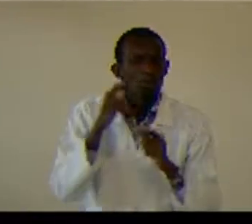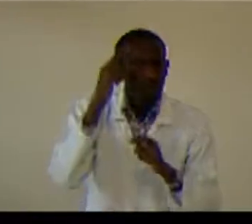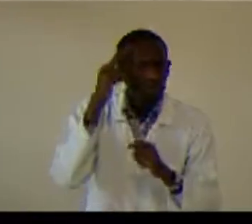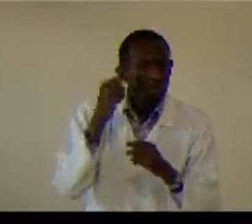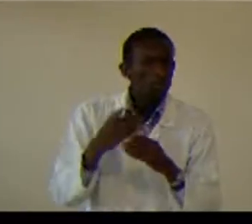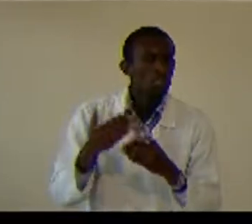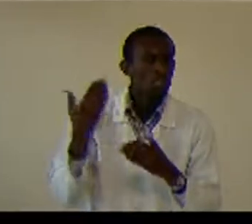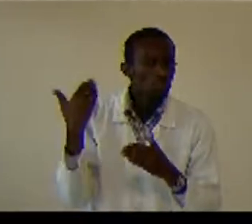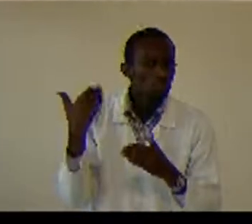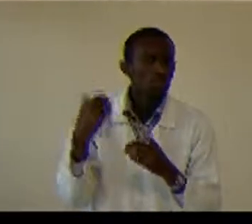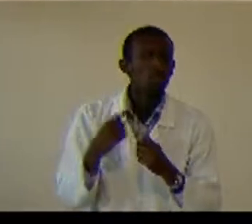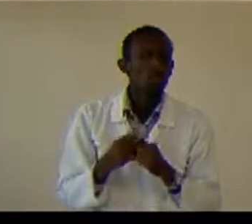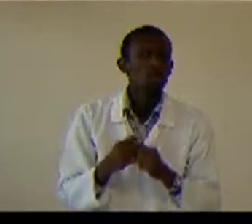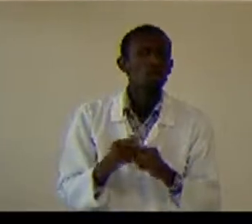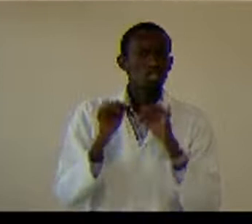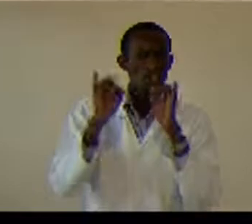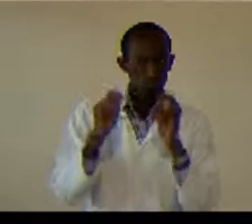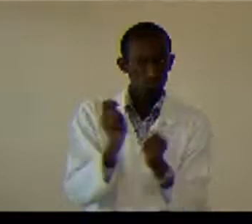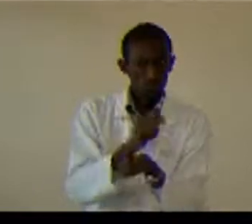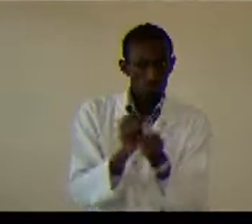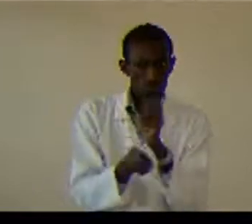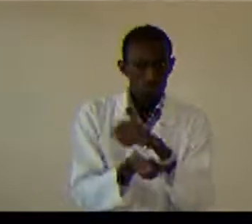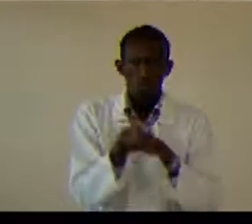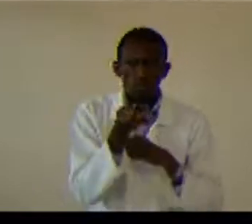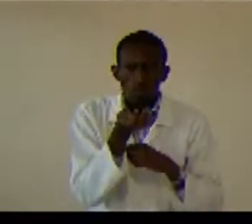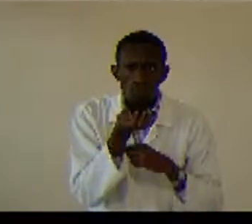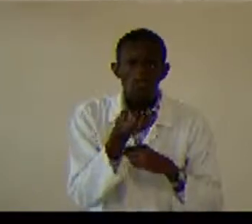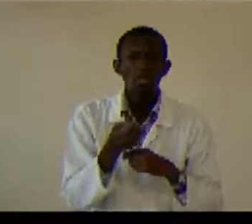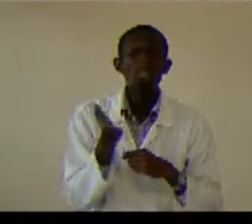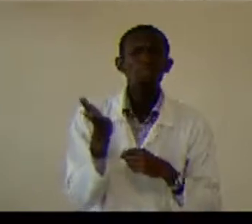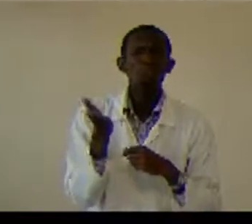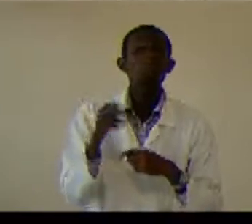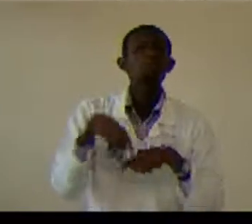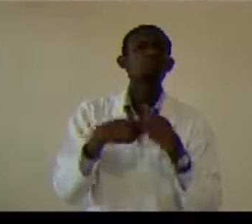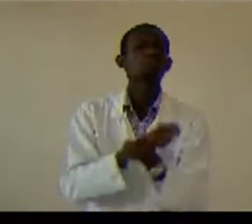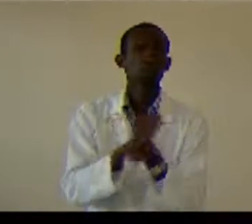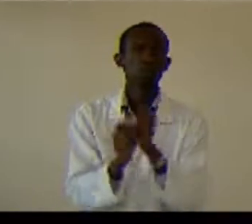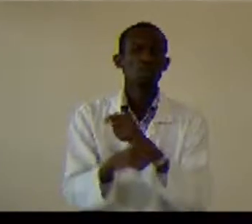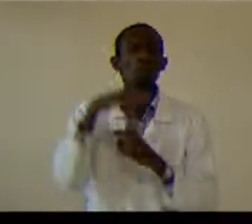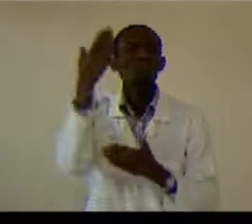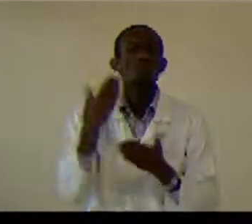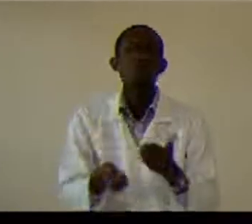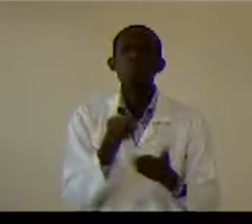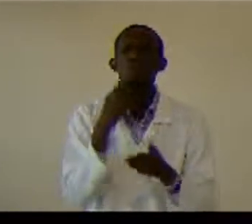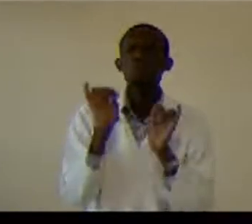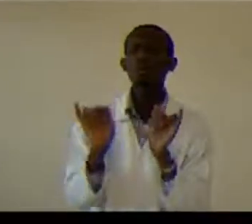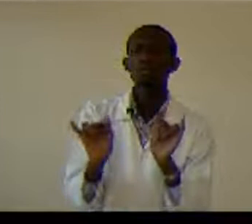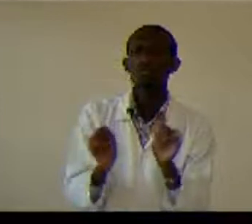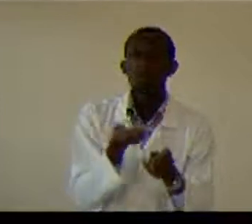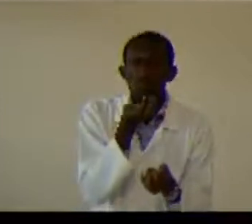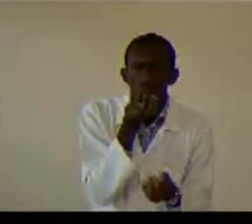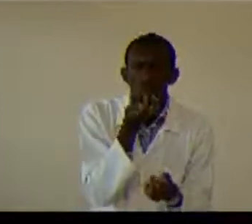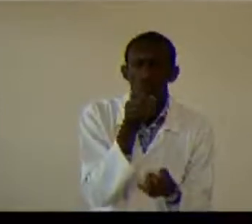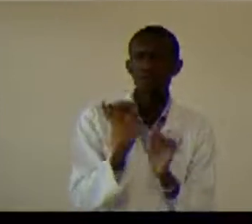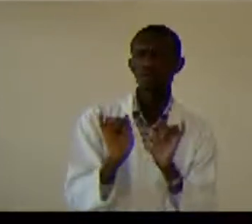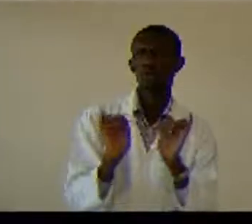the temperature remains constant. So we are asking, why does the temperature remain constant? Now, answer to